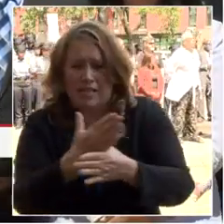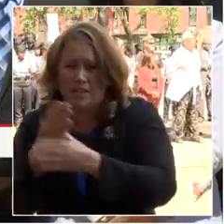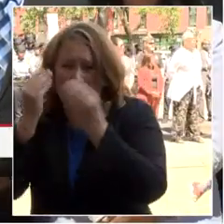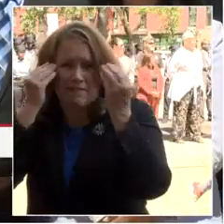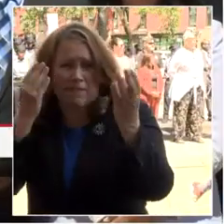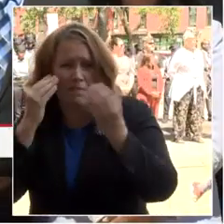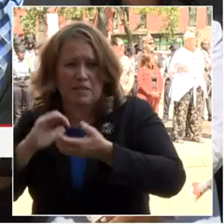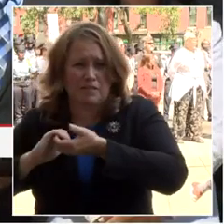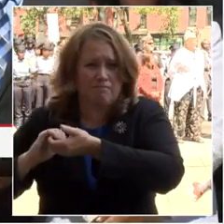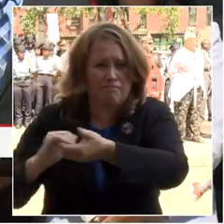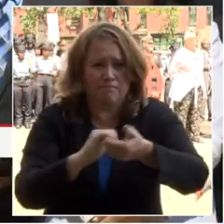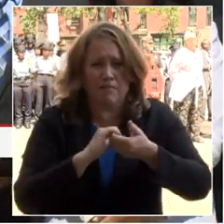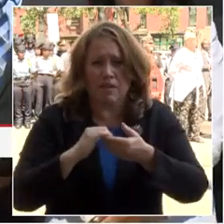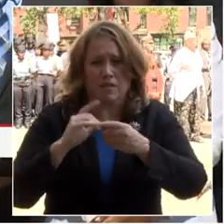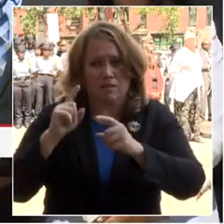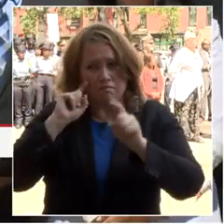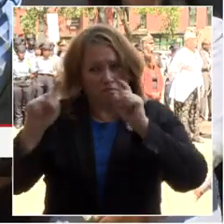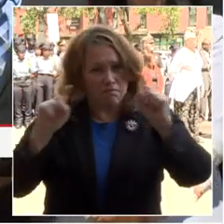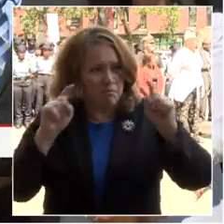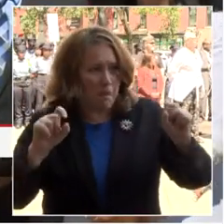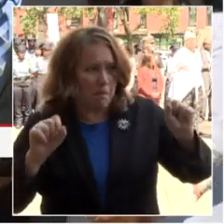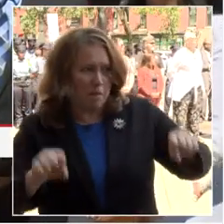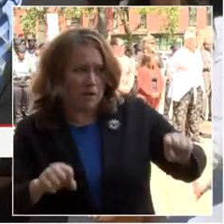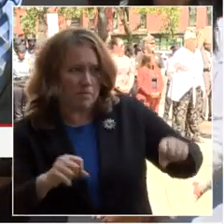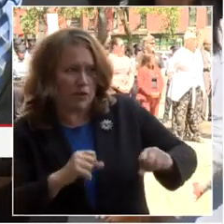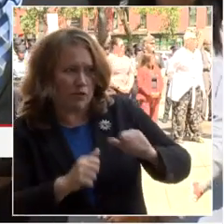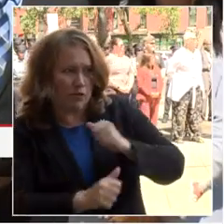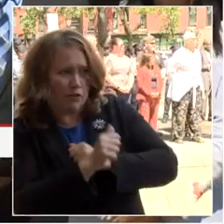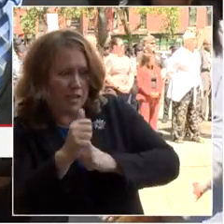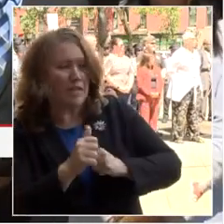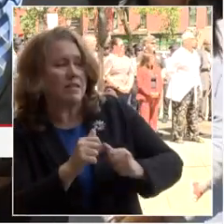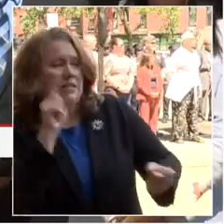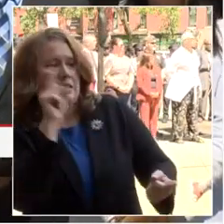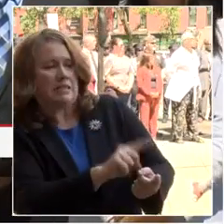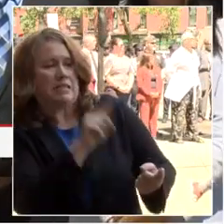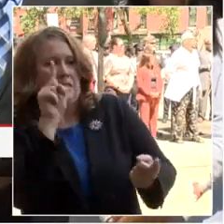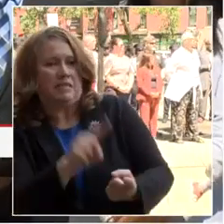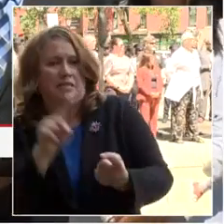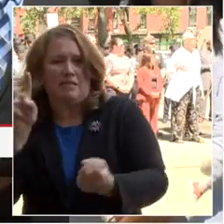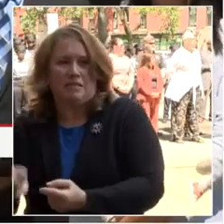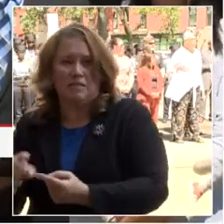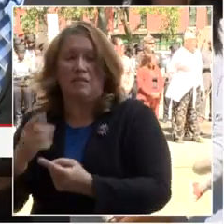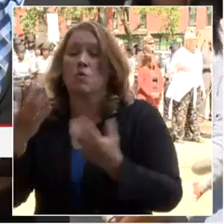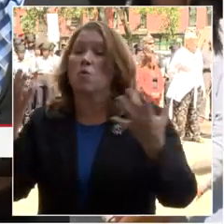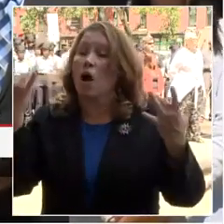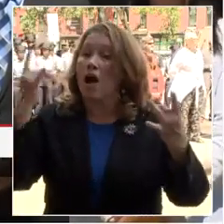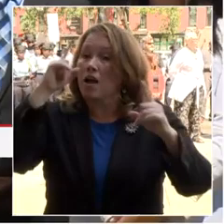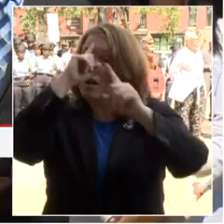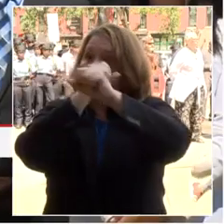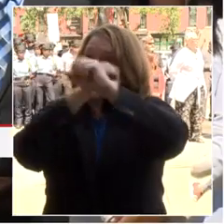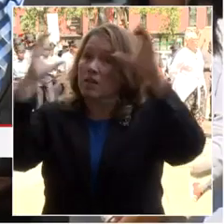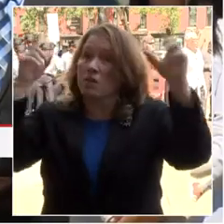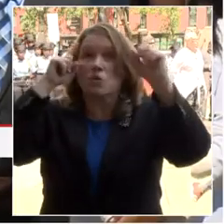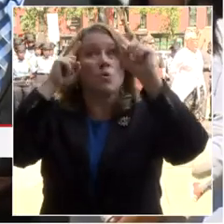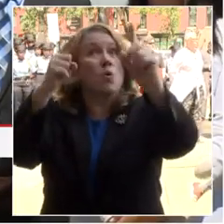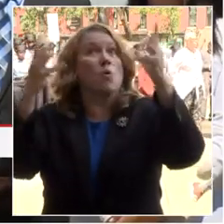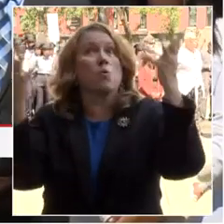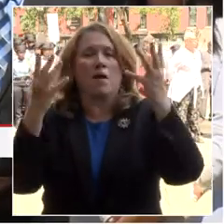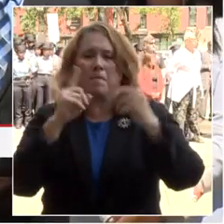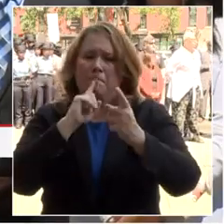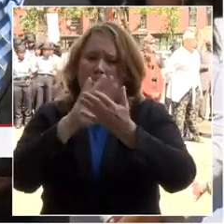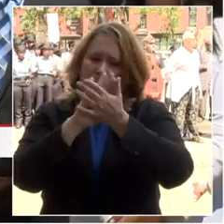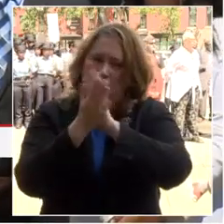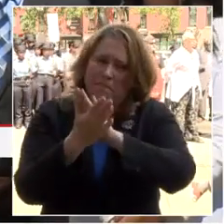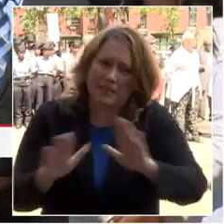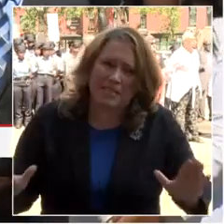to ensure this year's holiday goes as planned. There has been no indication of any specific attacks targeting